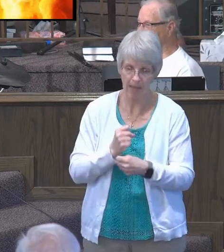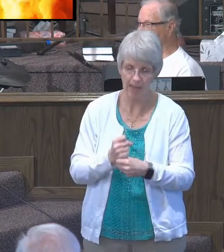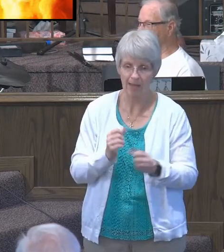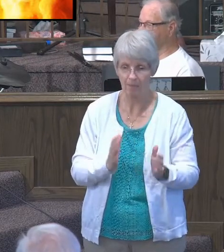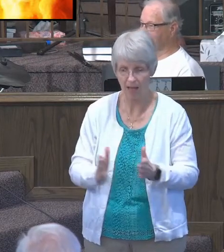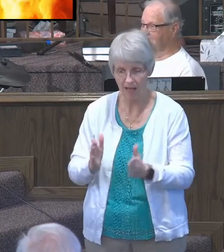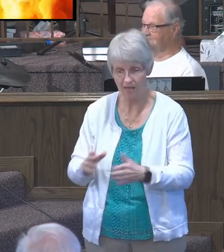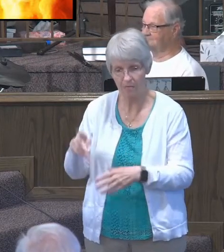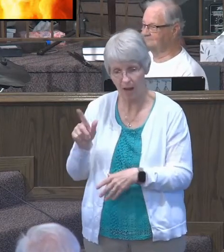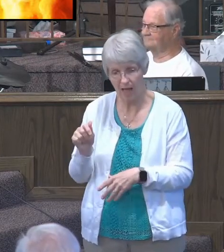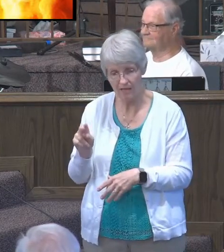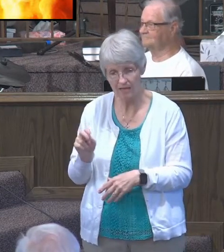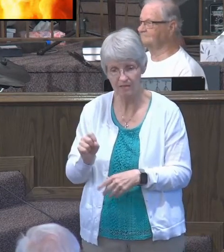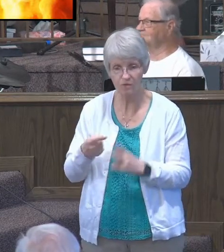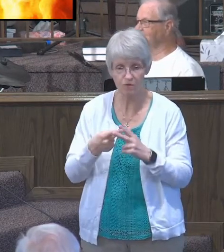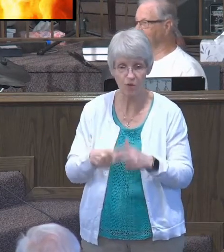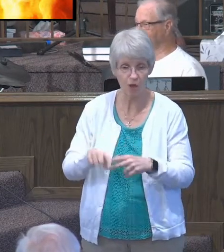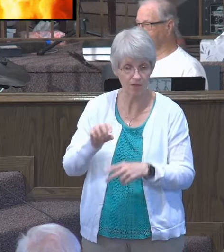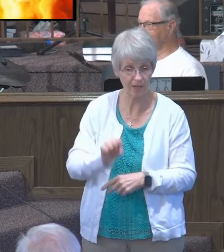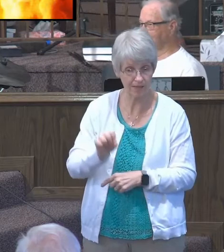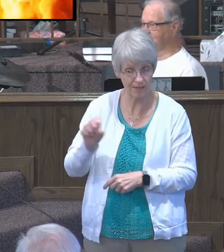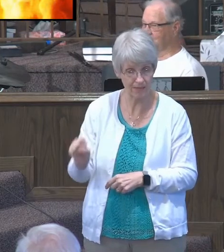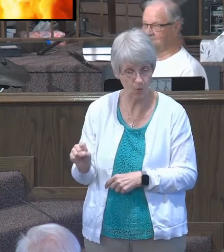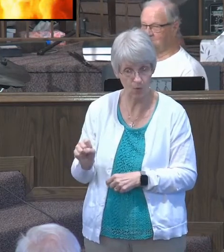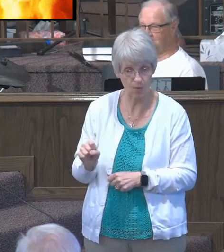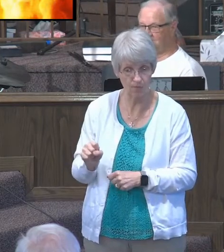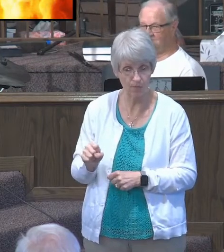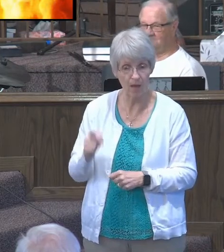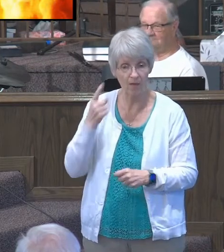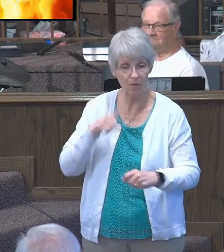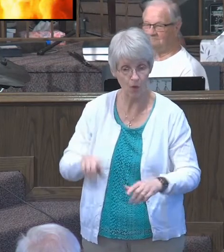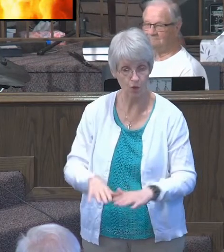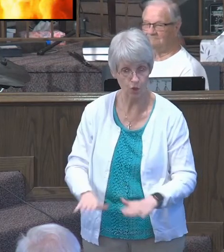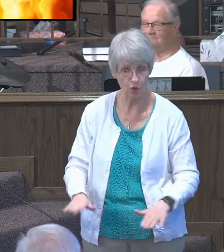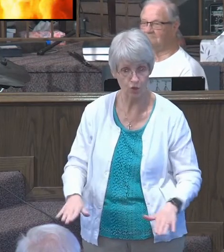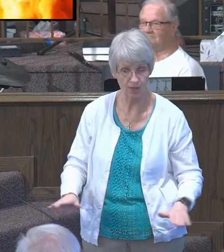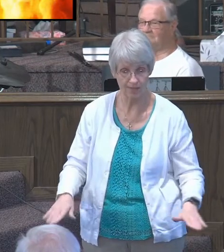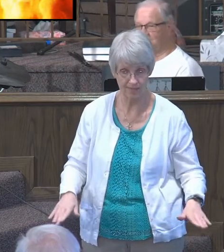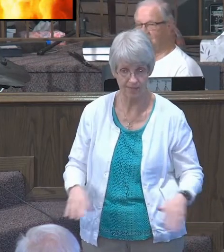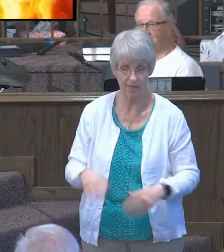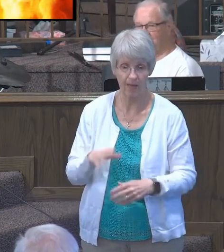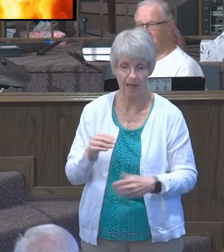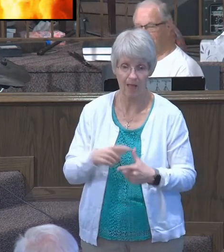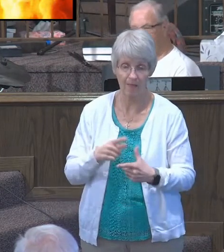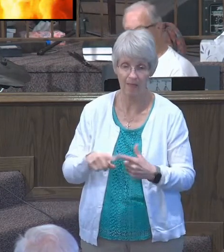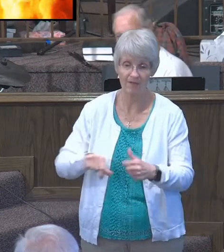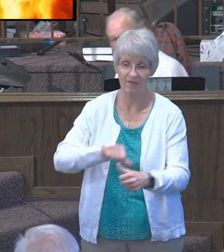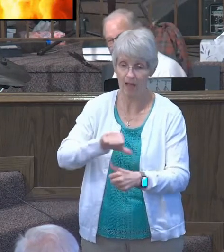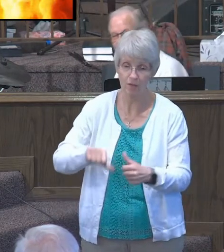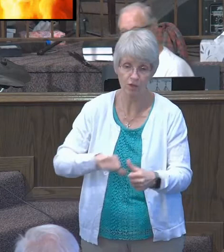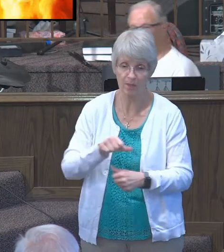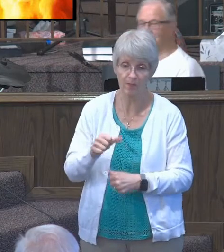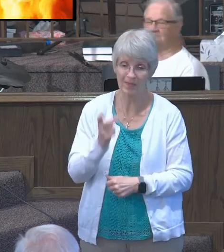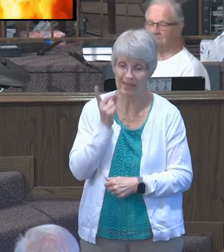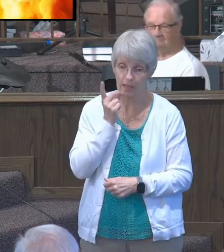reintroduce Sunday school. We are making plans to reintroduce our fellowship dinners and fellowship times together. And so you'll hear